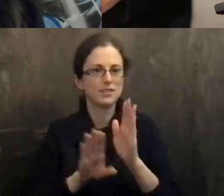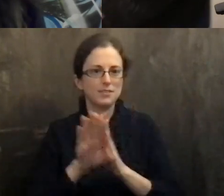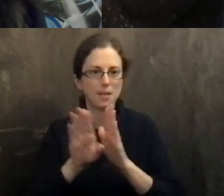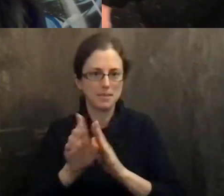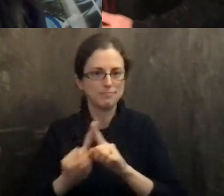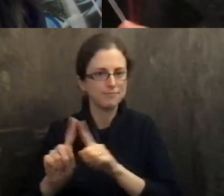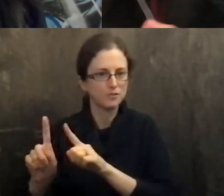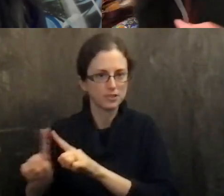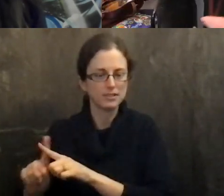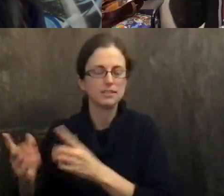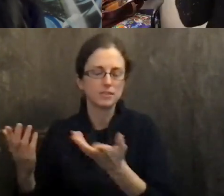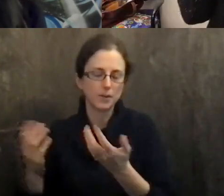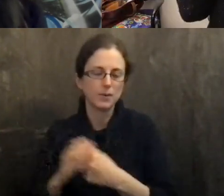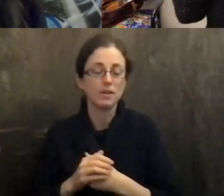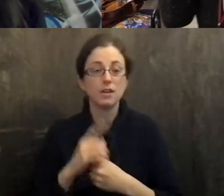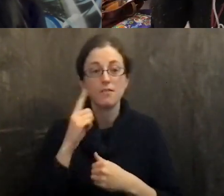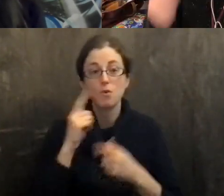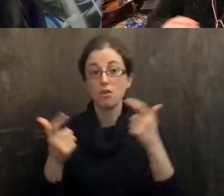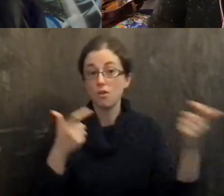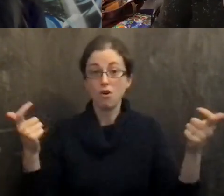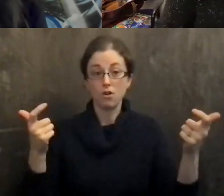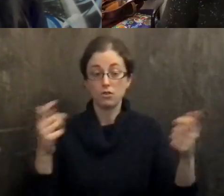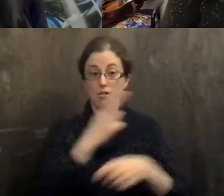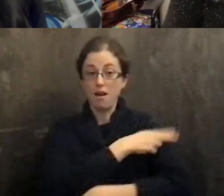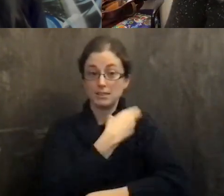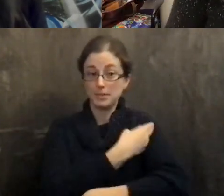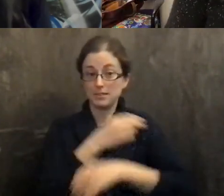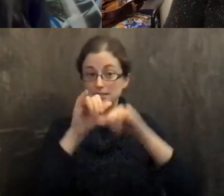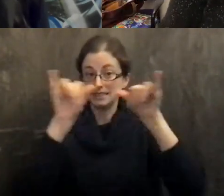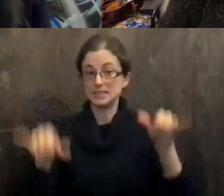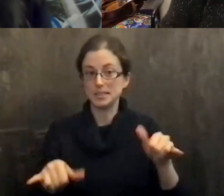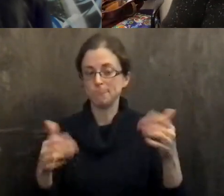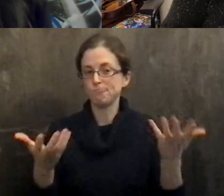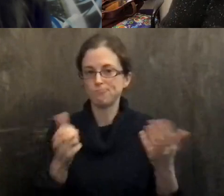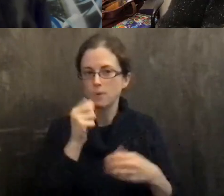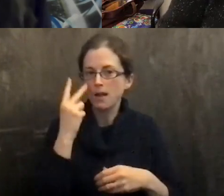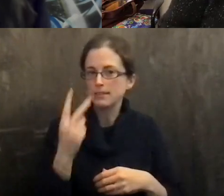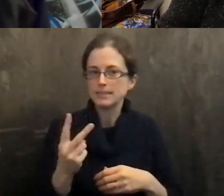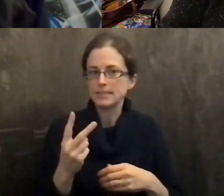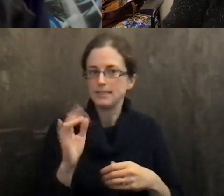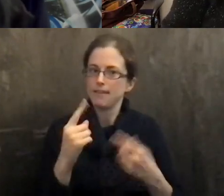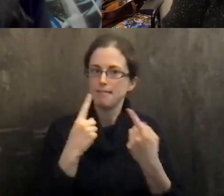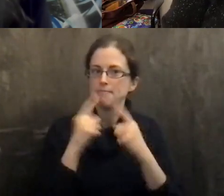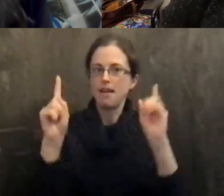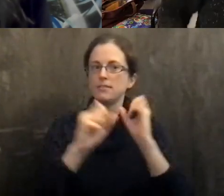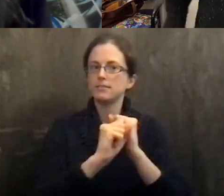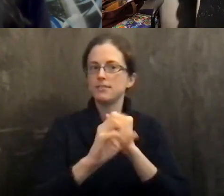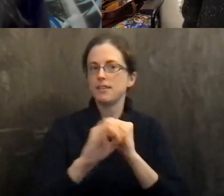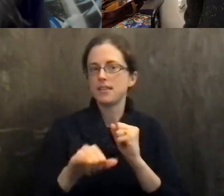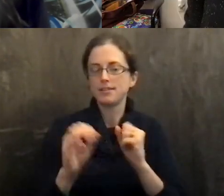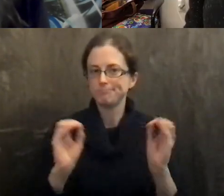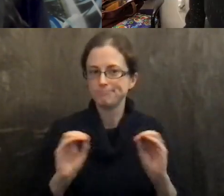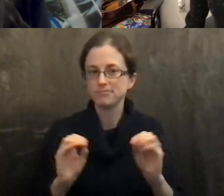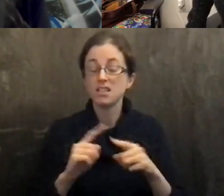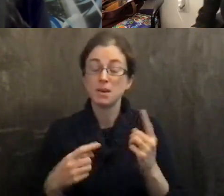as hospital systems, I've not seen as much of this. I want to recognize that